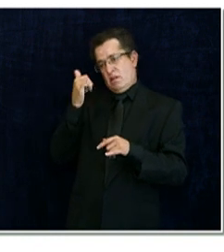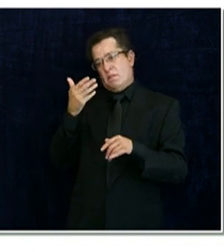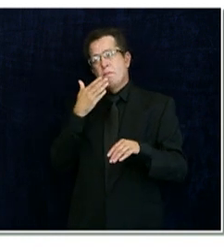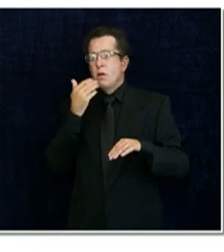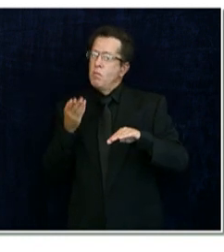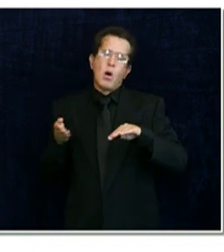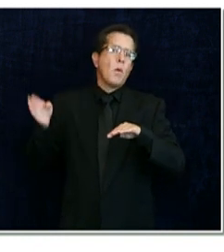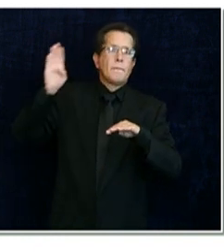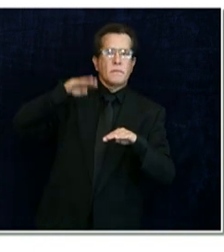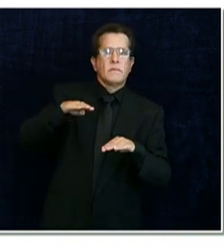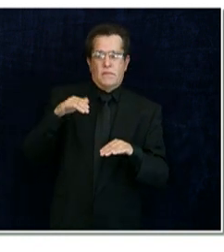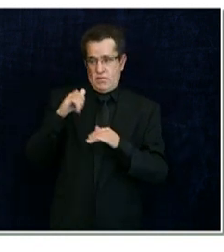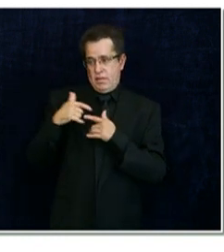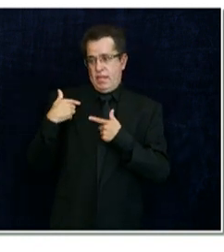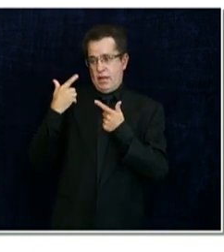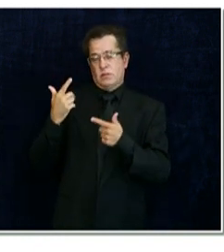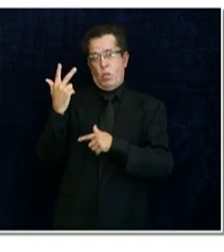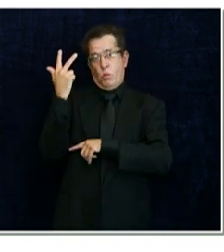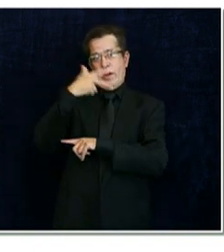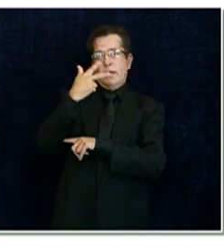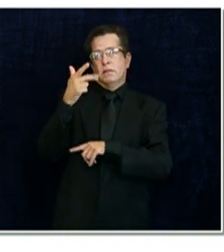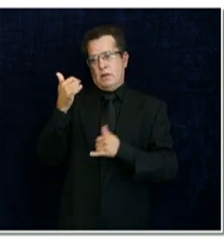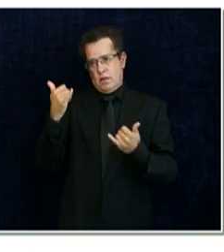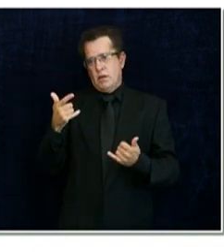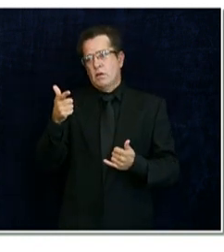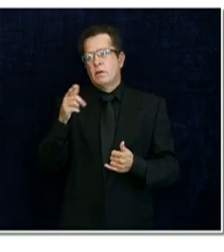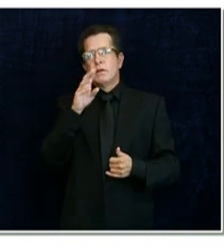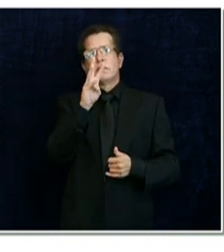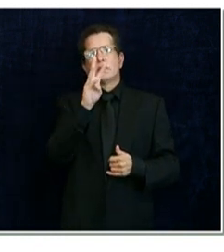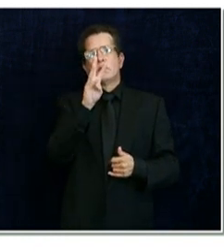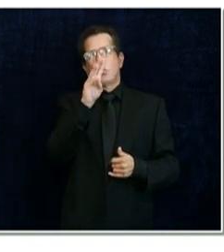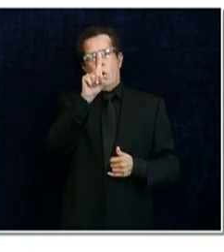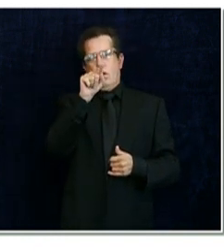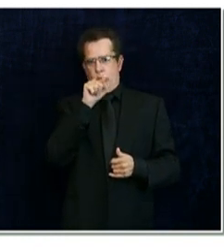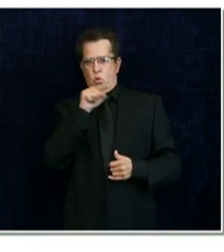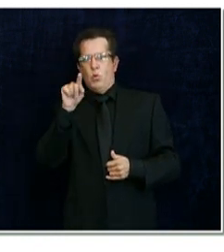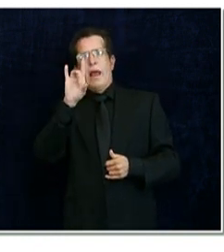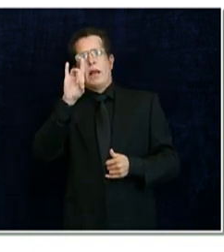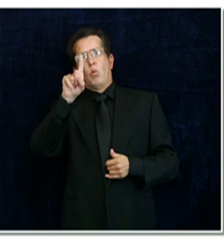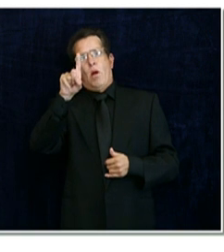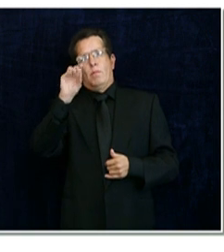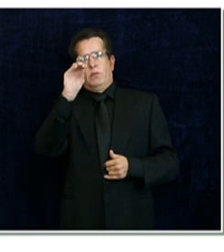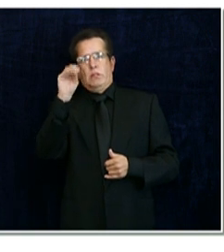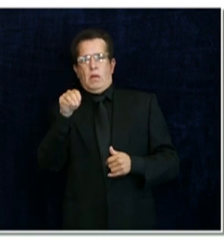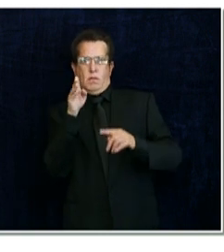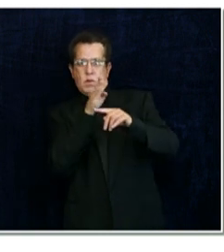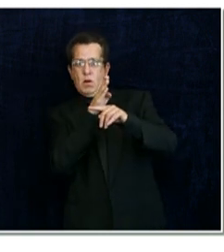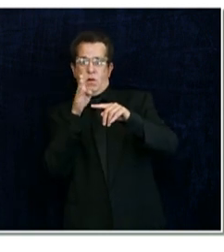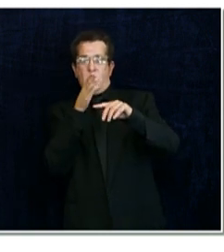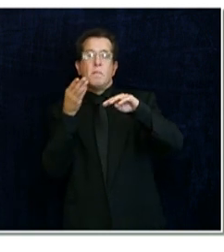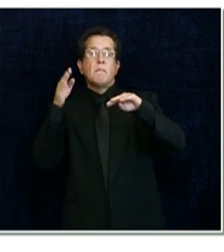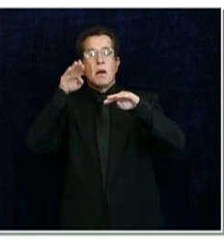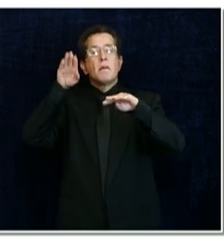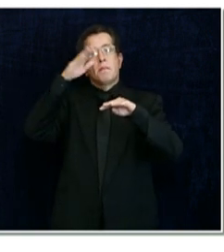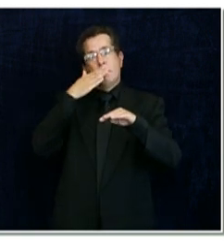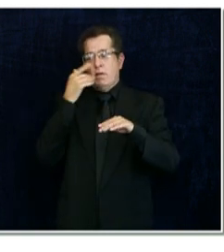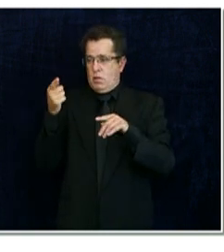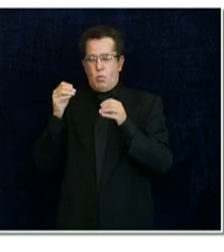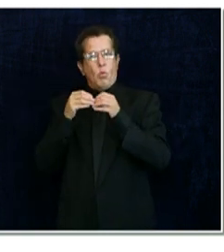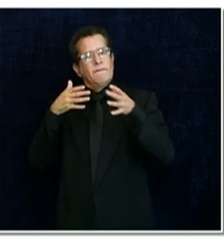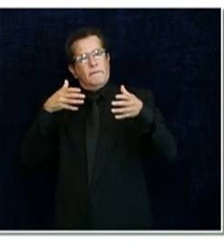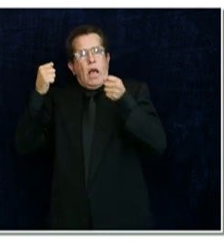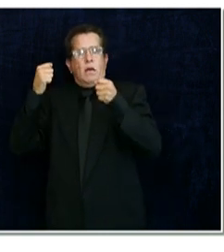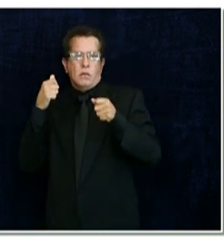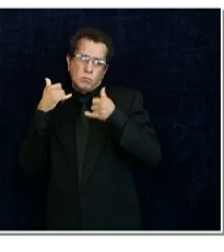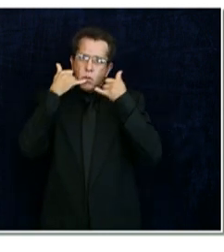past 3 days, the percentage has ranged from 61 to 81%. So we anticipate and